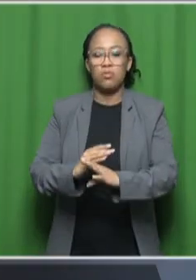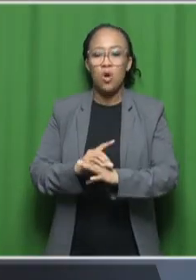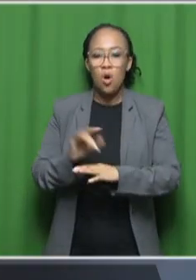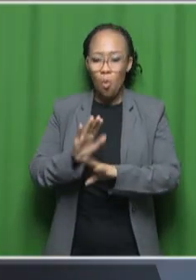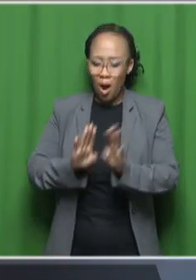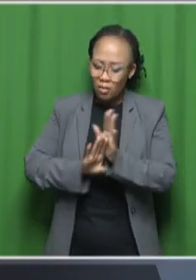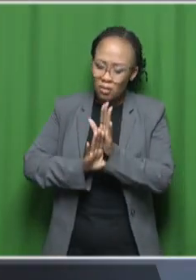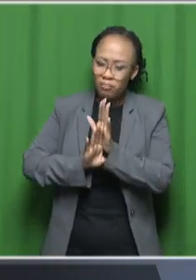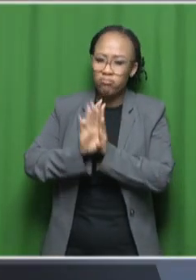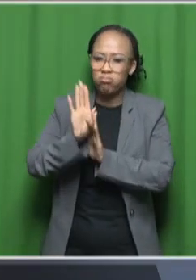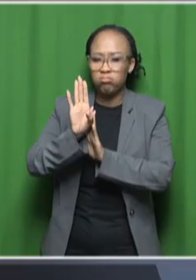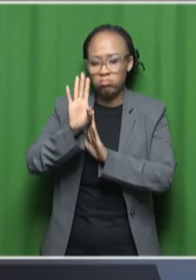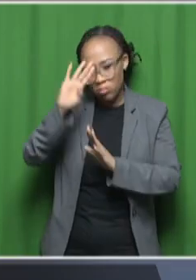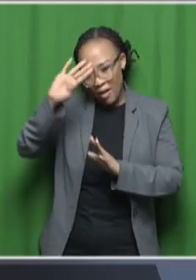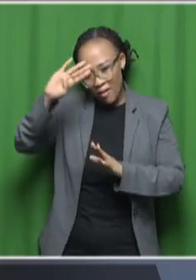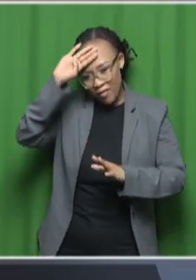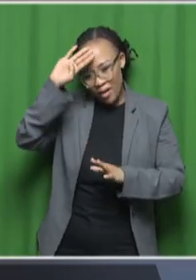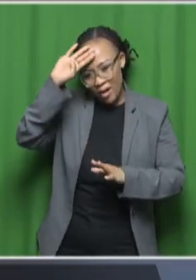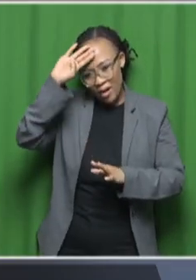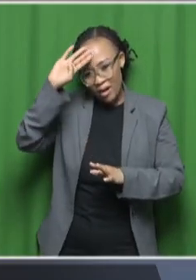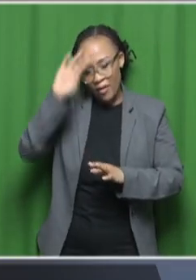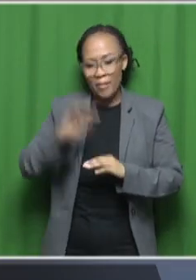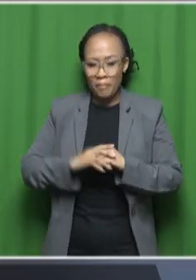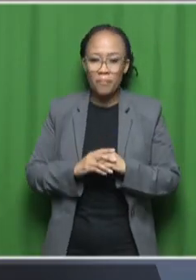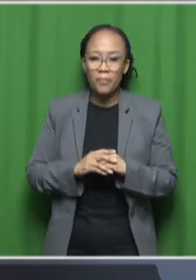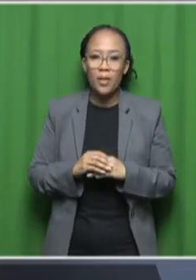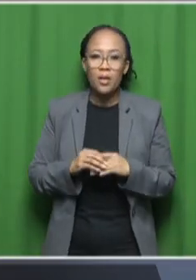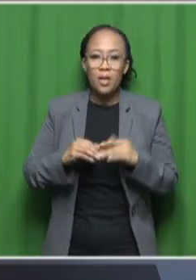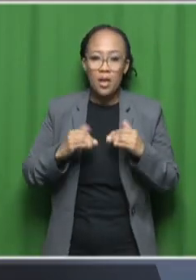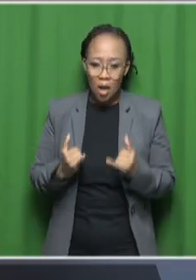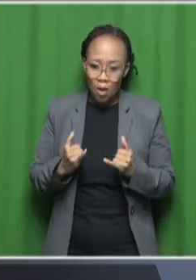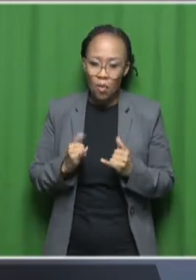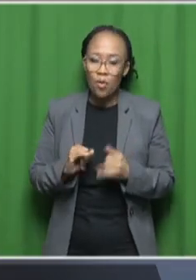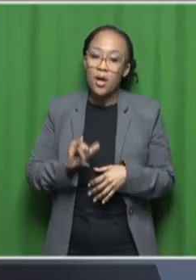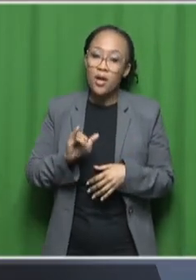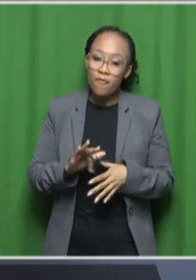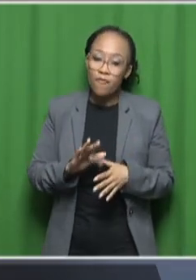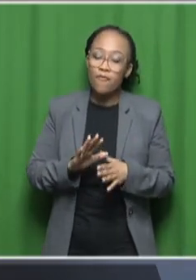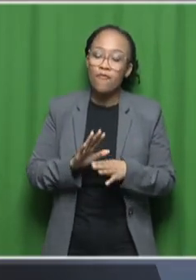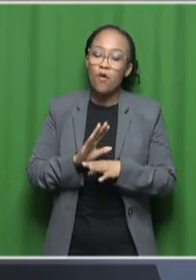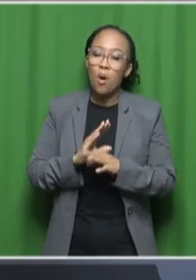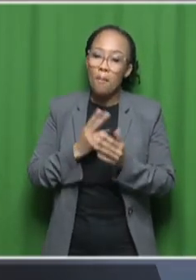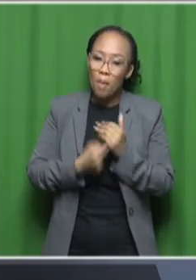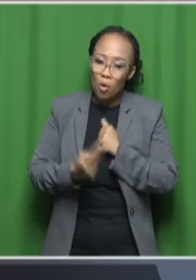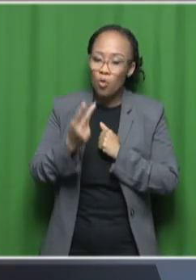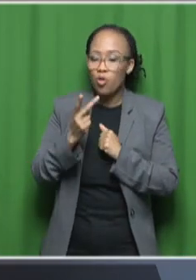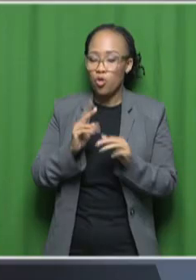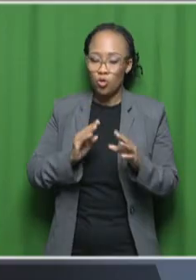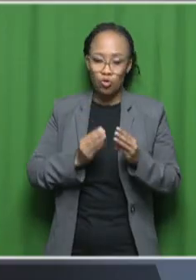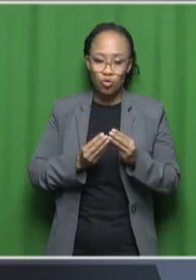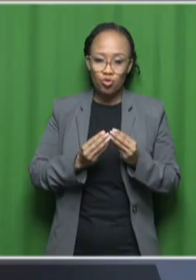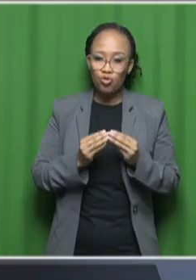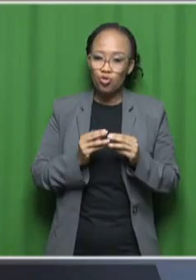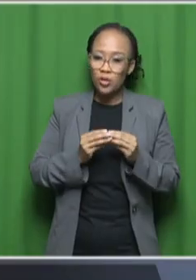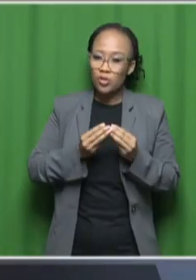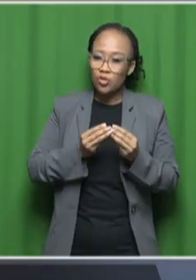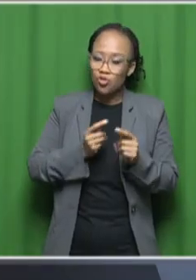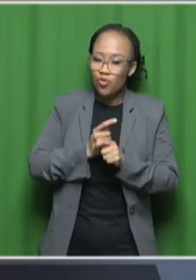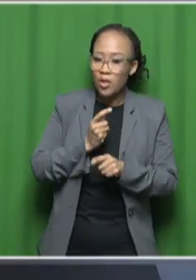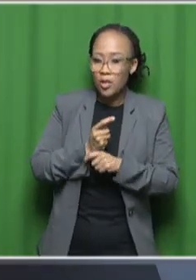fever. So if the inflammation and the fever is, if both of those are treated and kept under control, it really